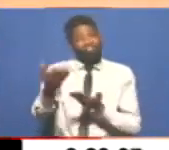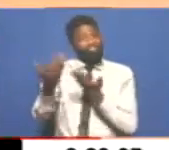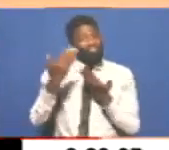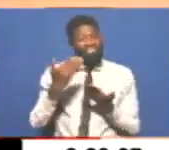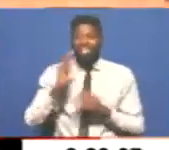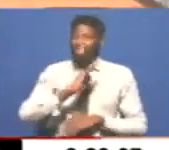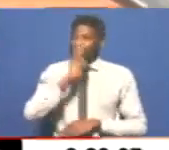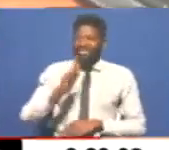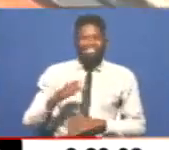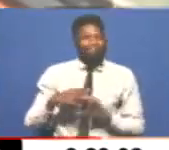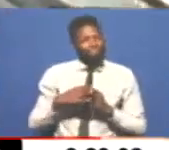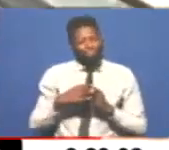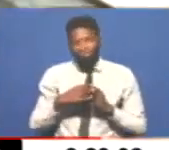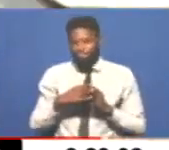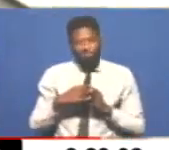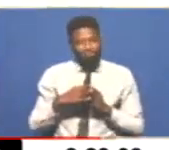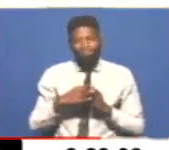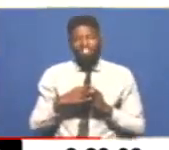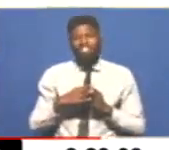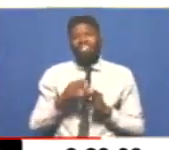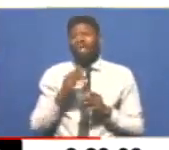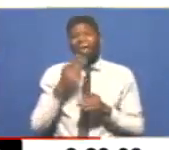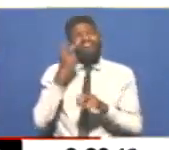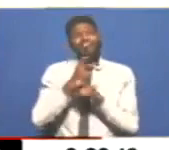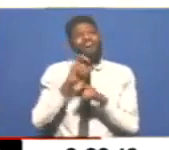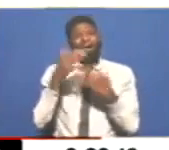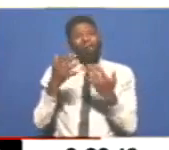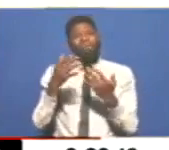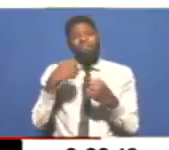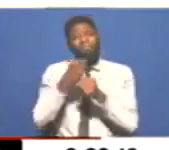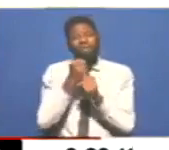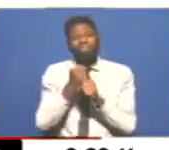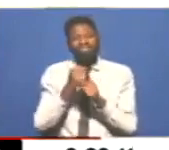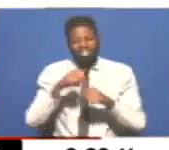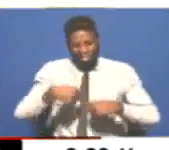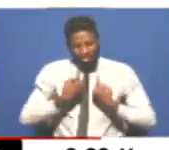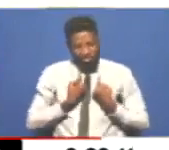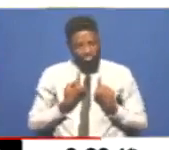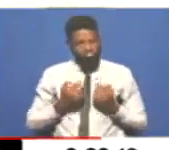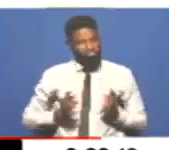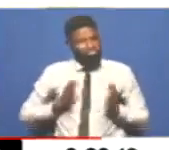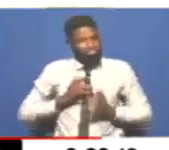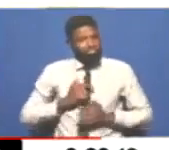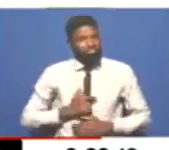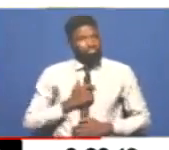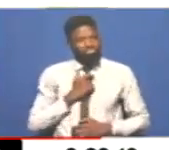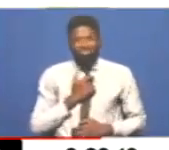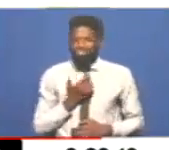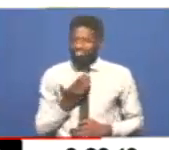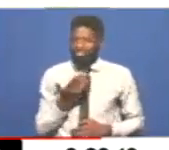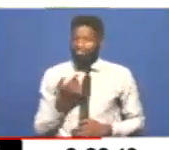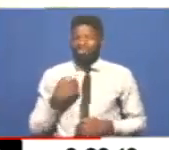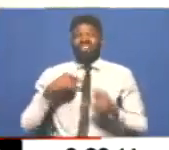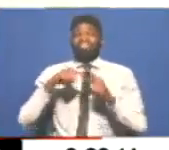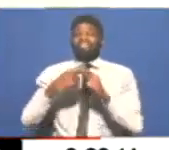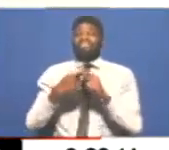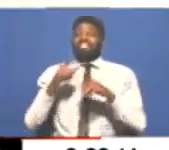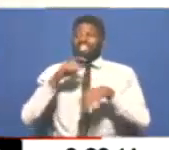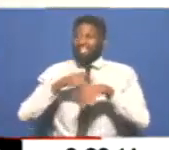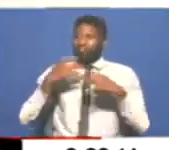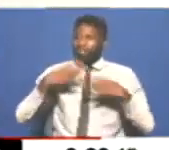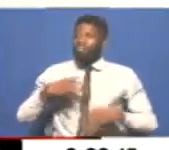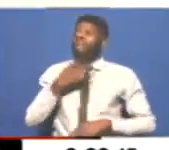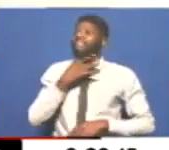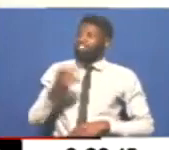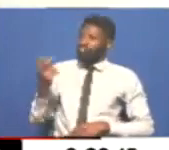said, how hard can it be to make one suit for yourself? So that's where I started from. When people started to like it,